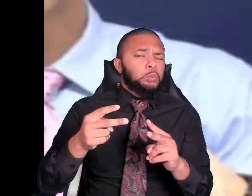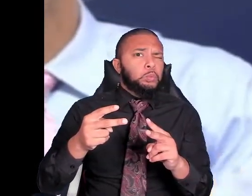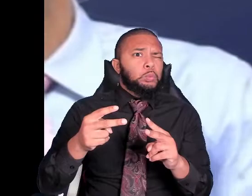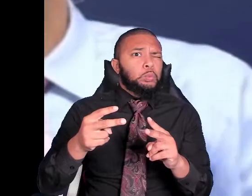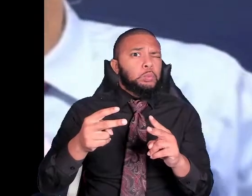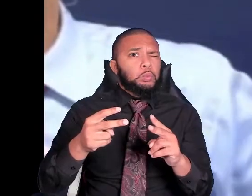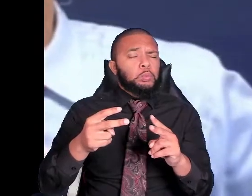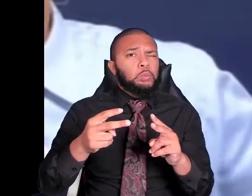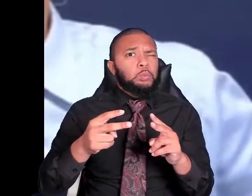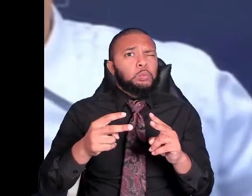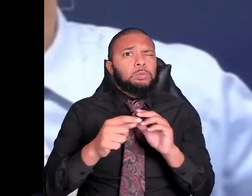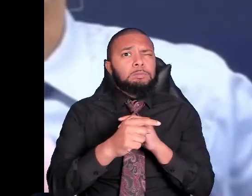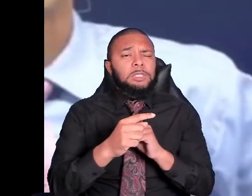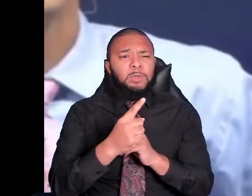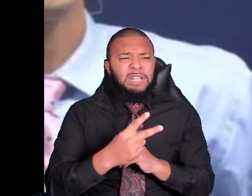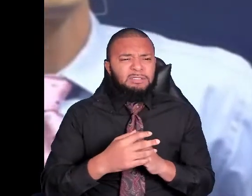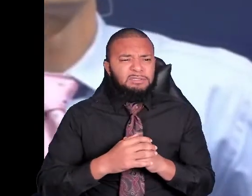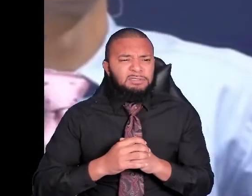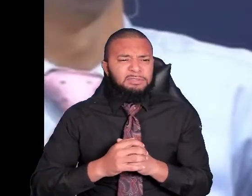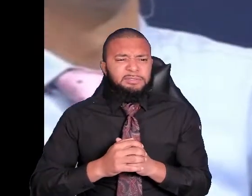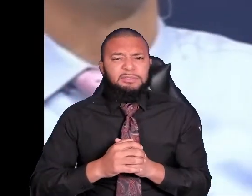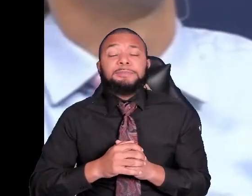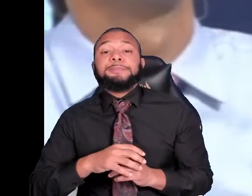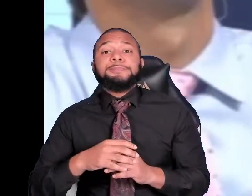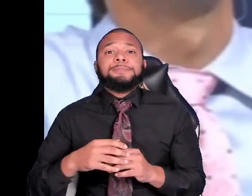Now let's think back.